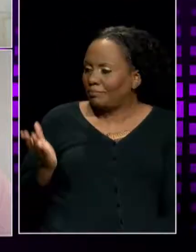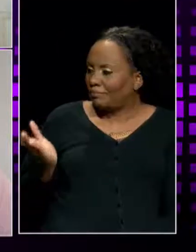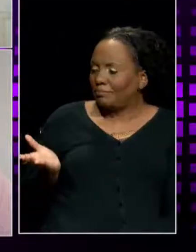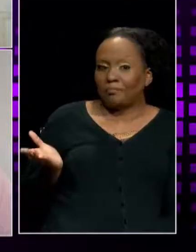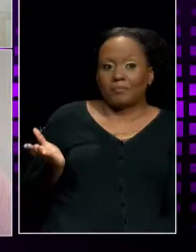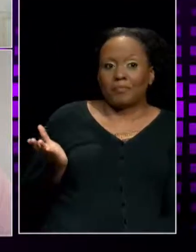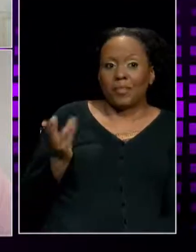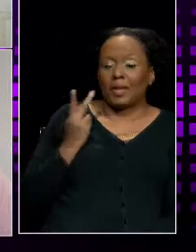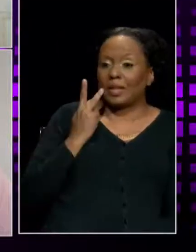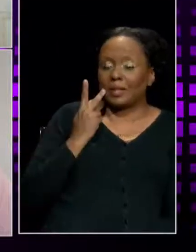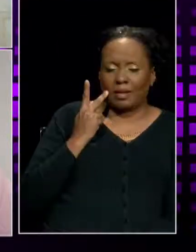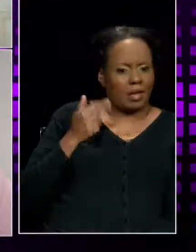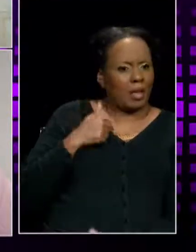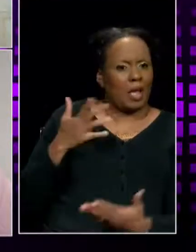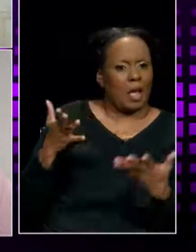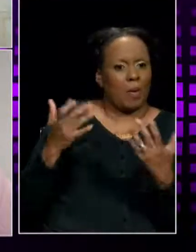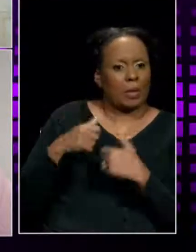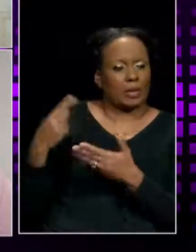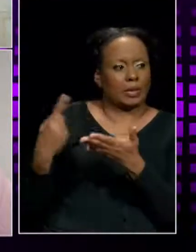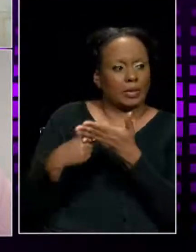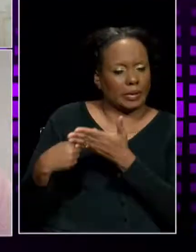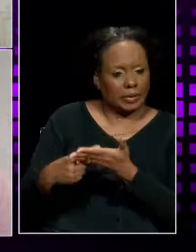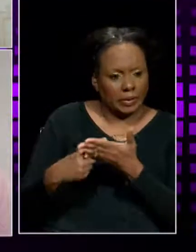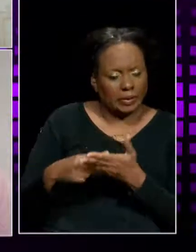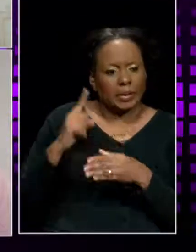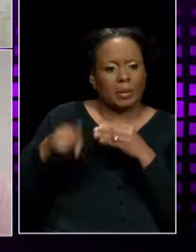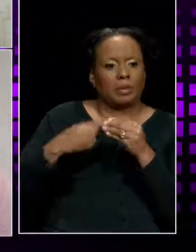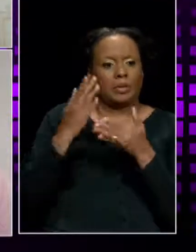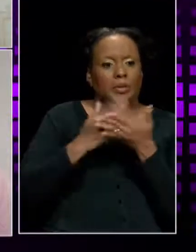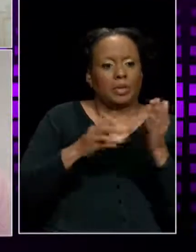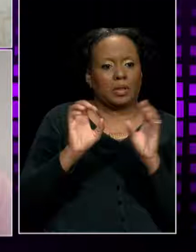to talk about some of those organizations and